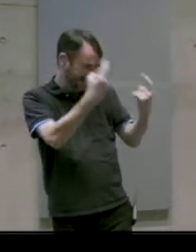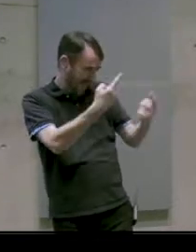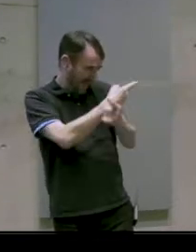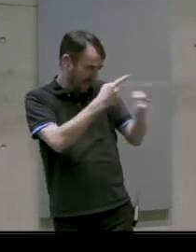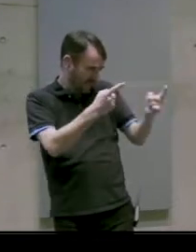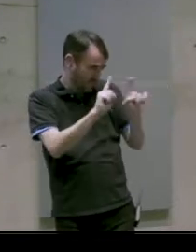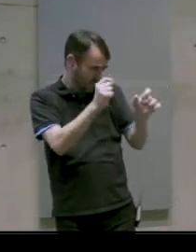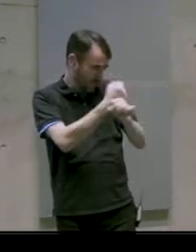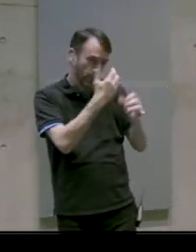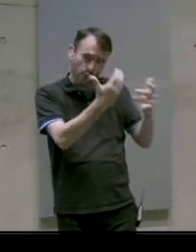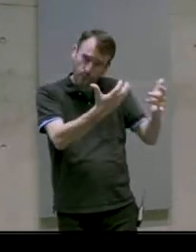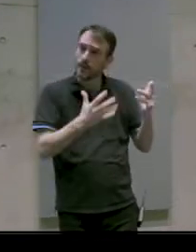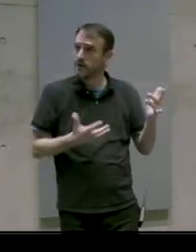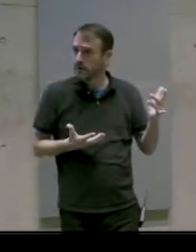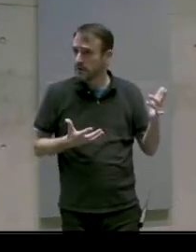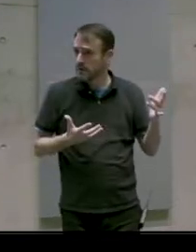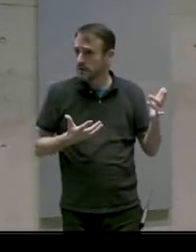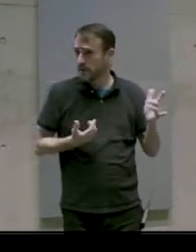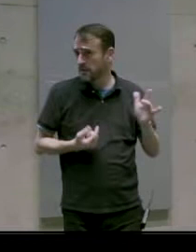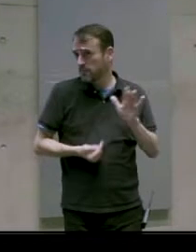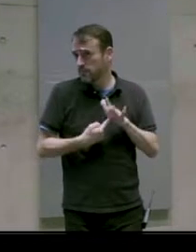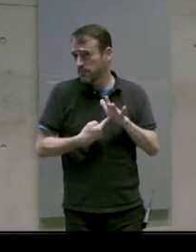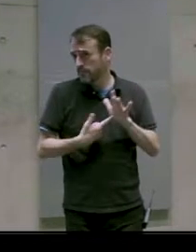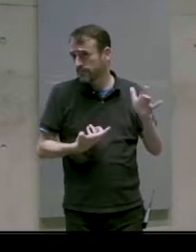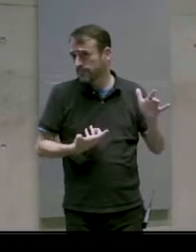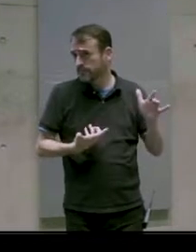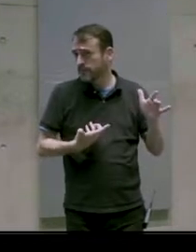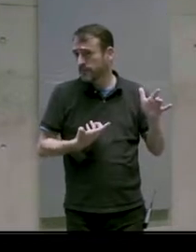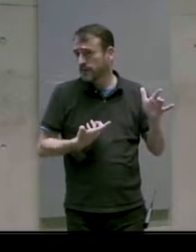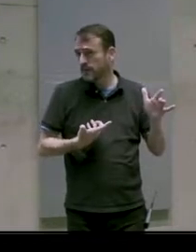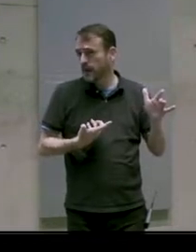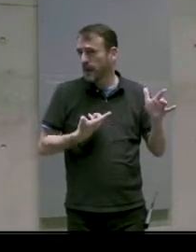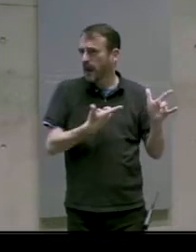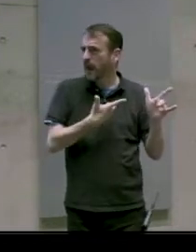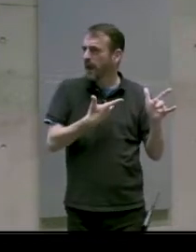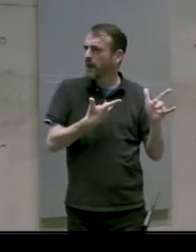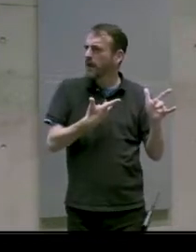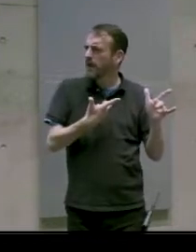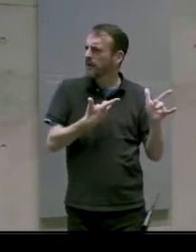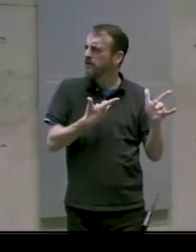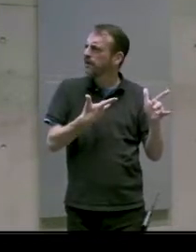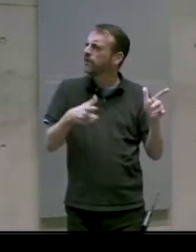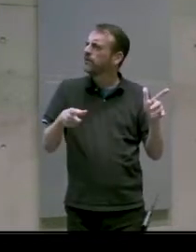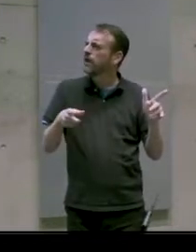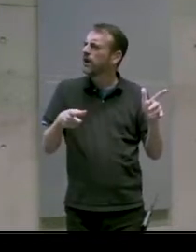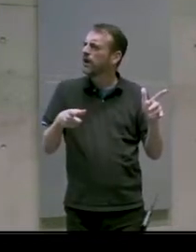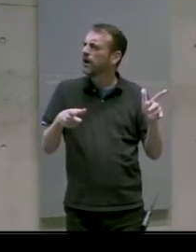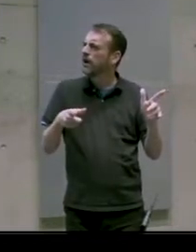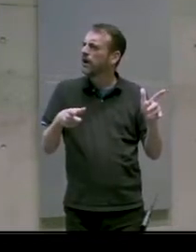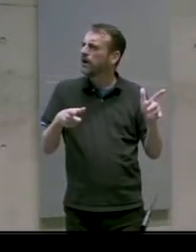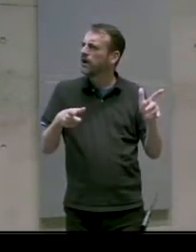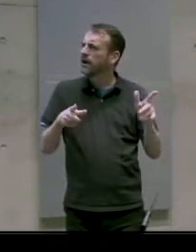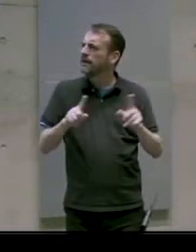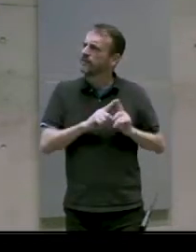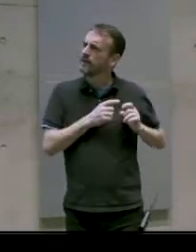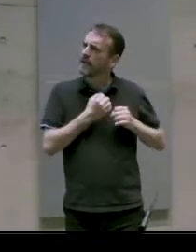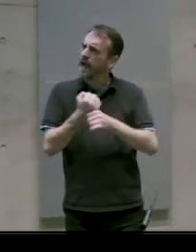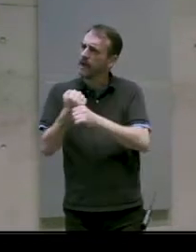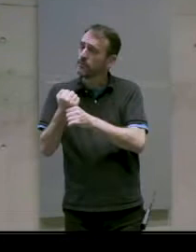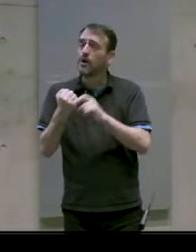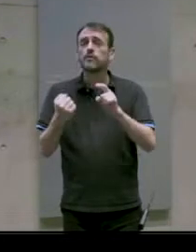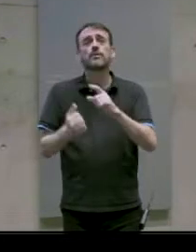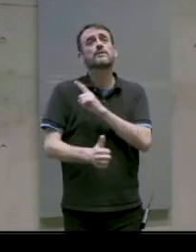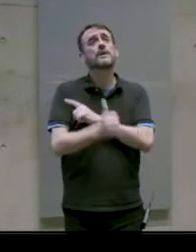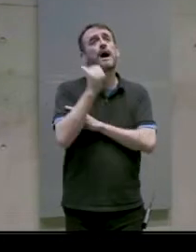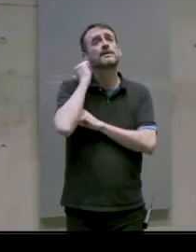And it's amazing how, looking at all these games, when I sit down, it's like, so we started off with Sherlock